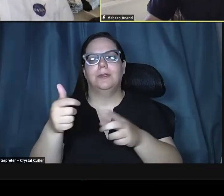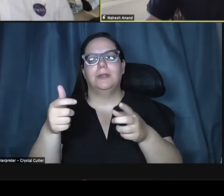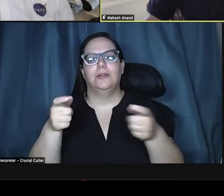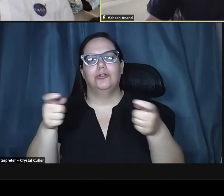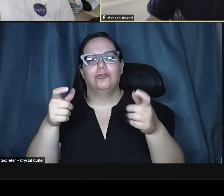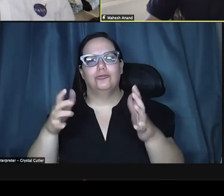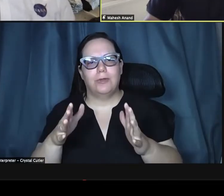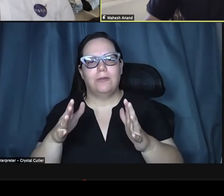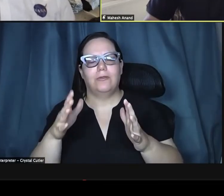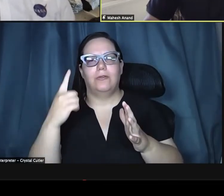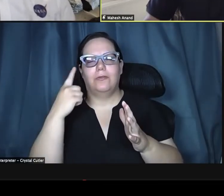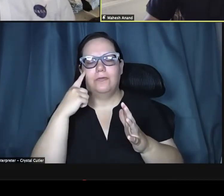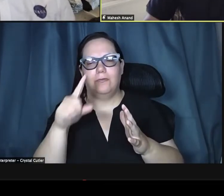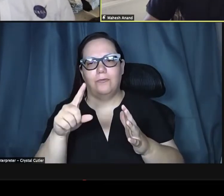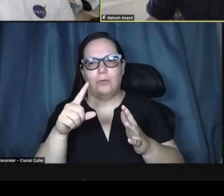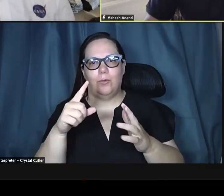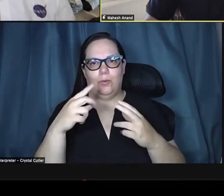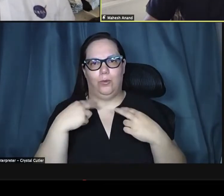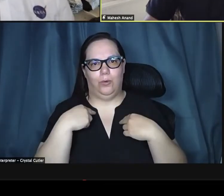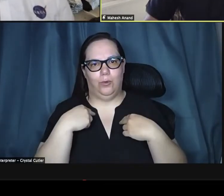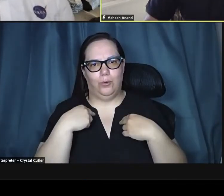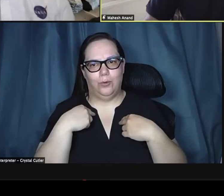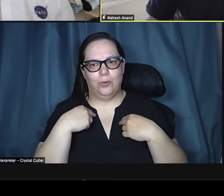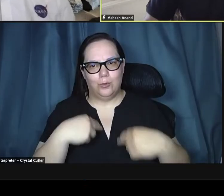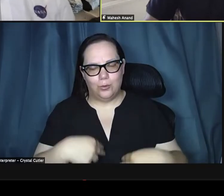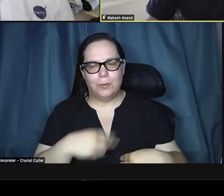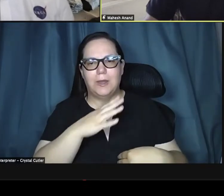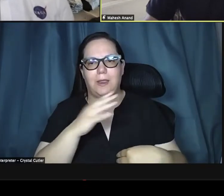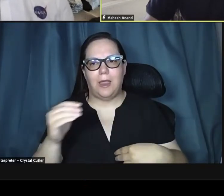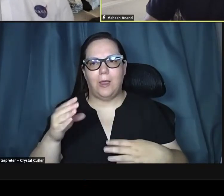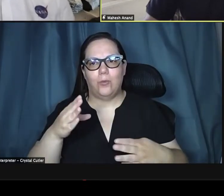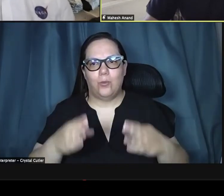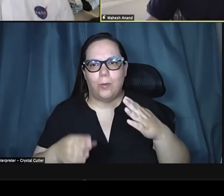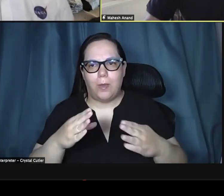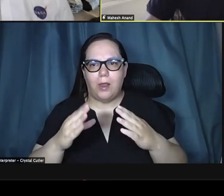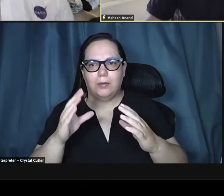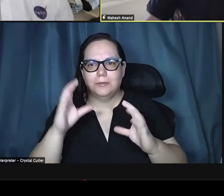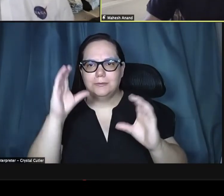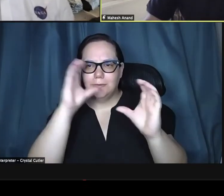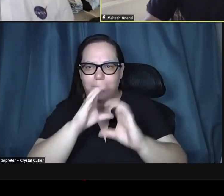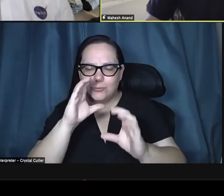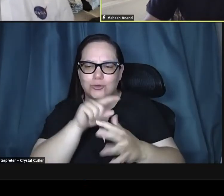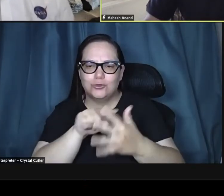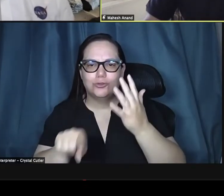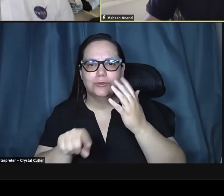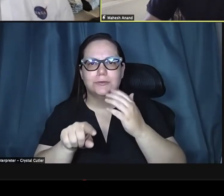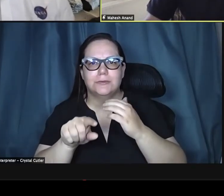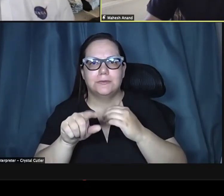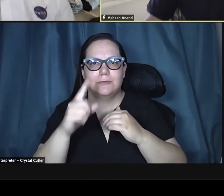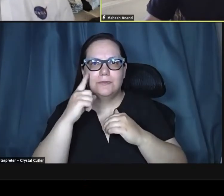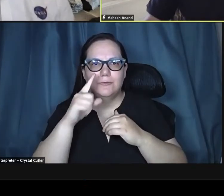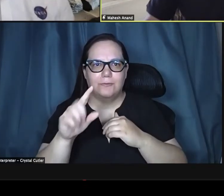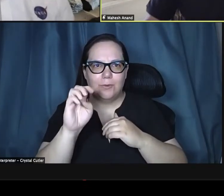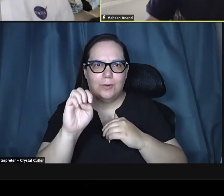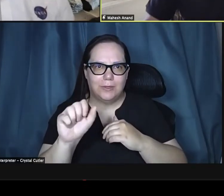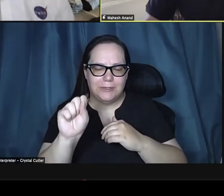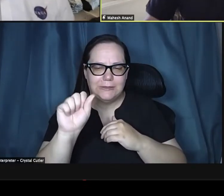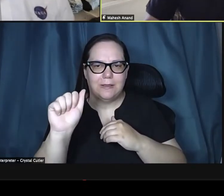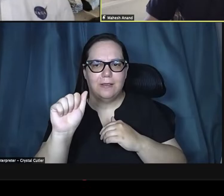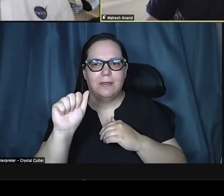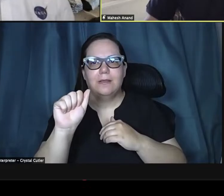of Human and Robotics Exploration Division at ESA. Dave and I go